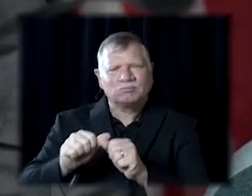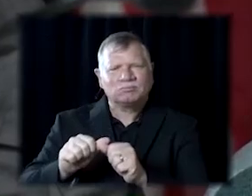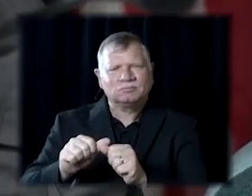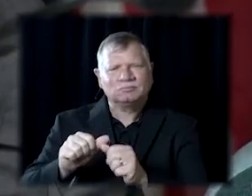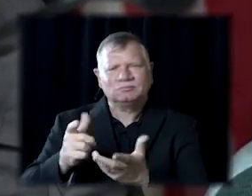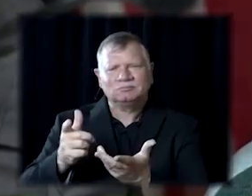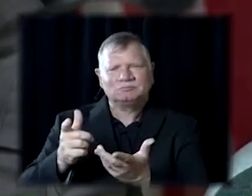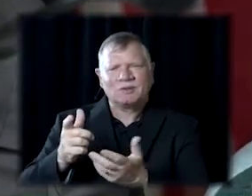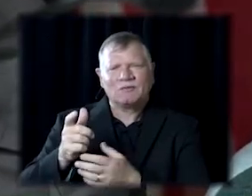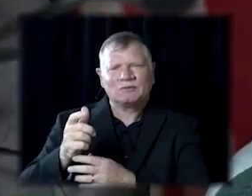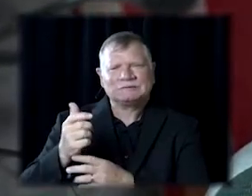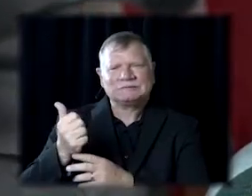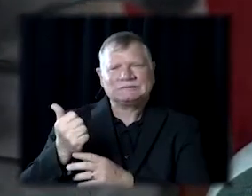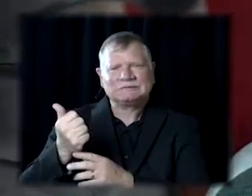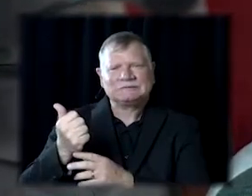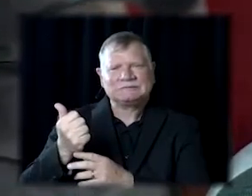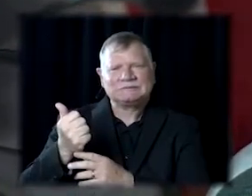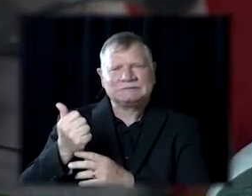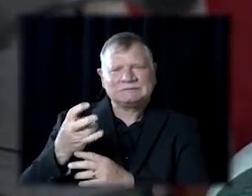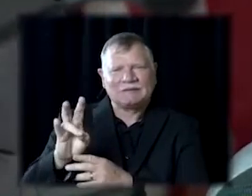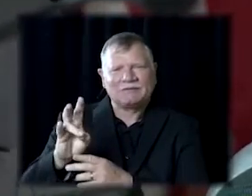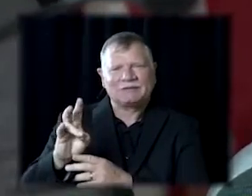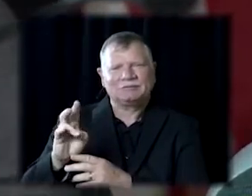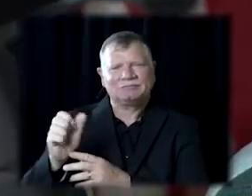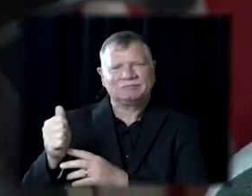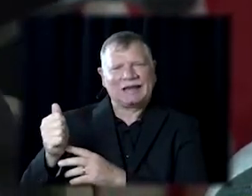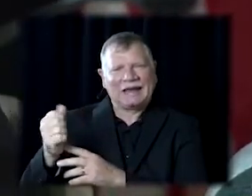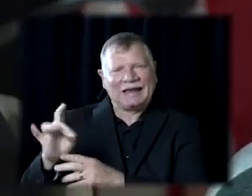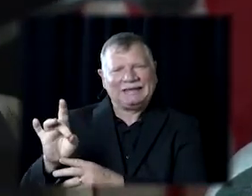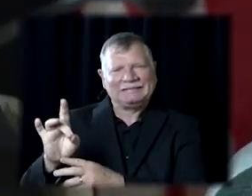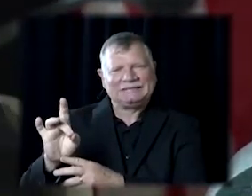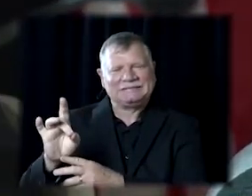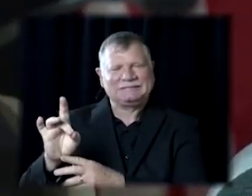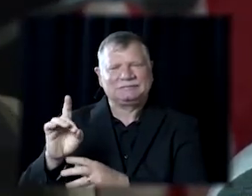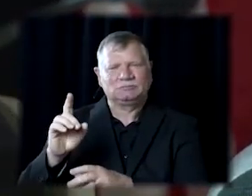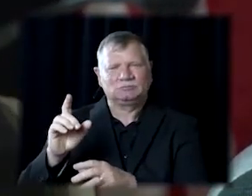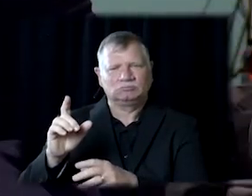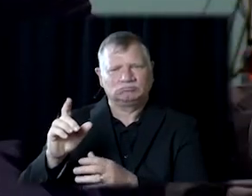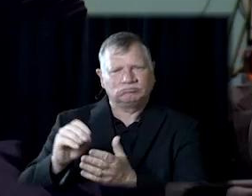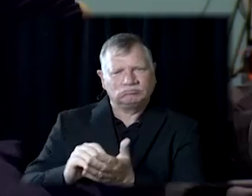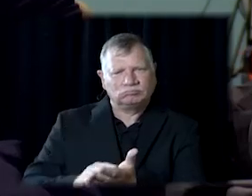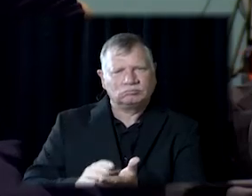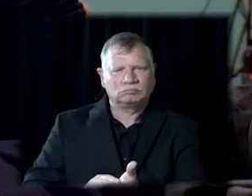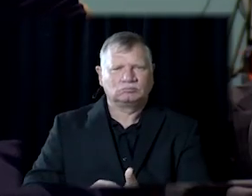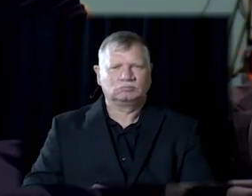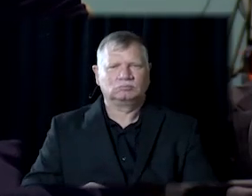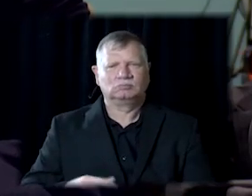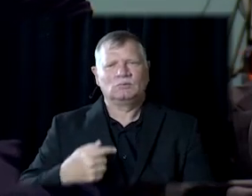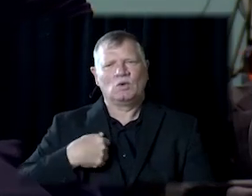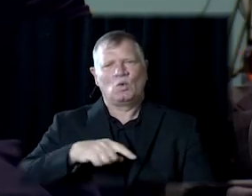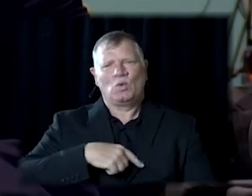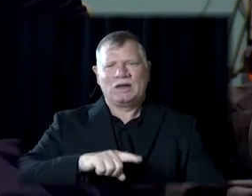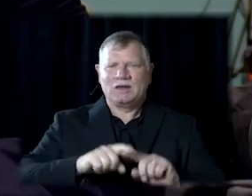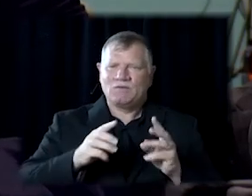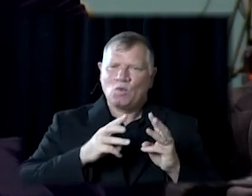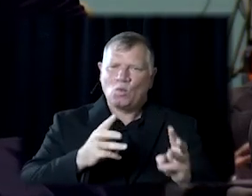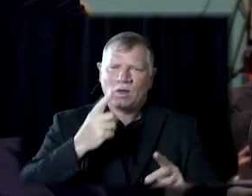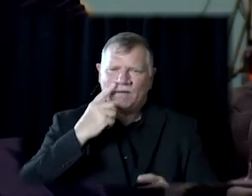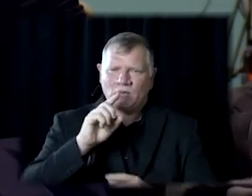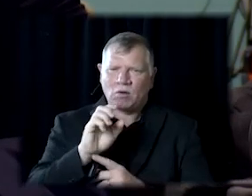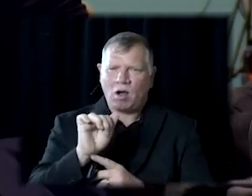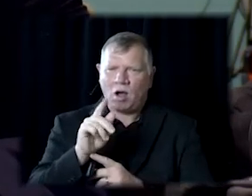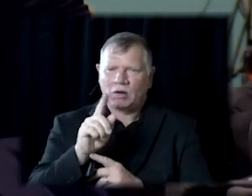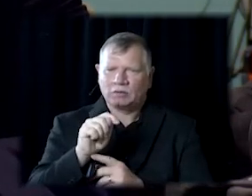and 18 statements? Absolutely. What we are doing right now is like a different way of doing the audit. What we are doing is we are